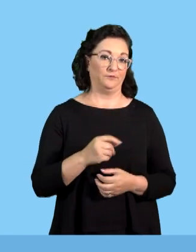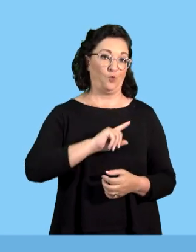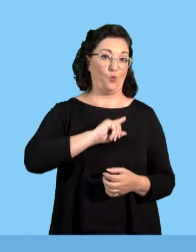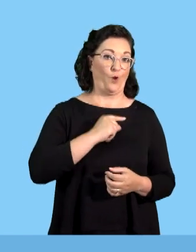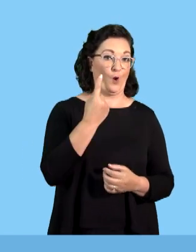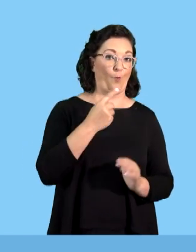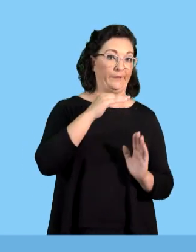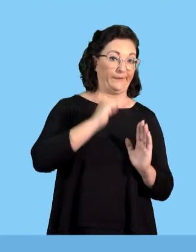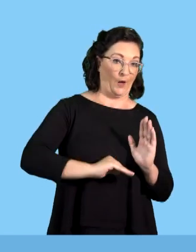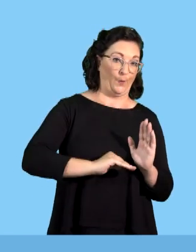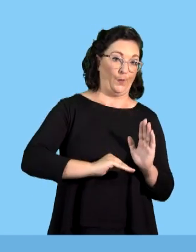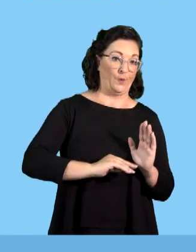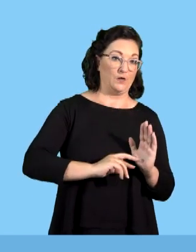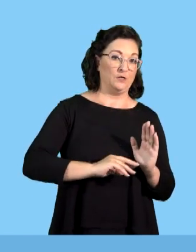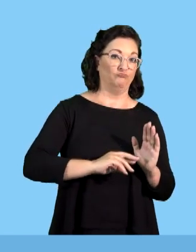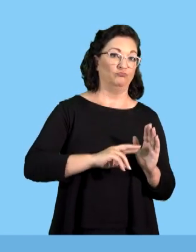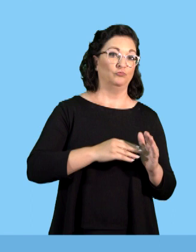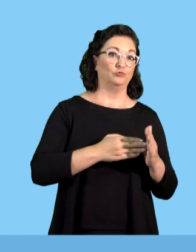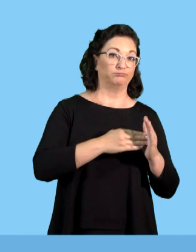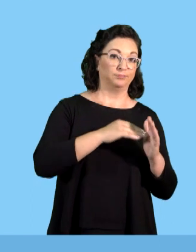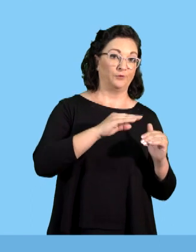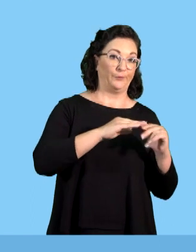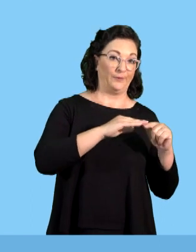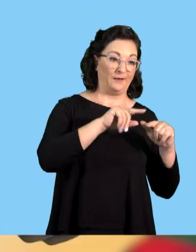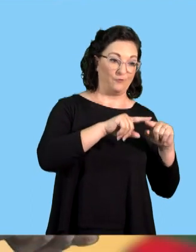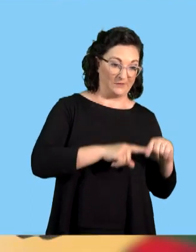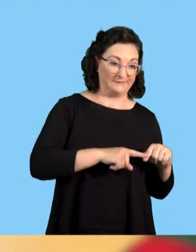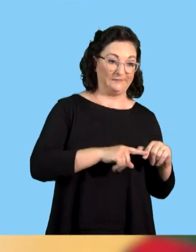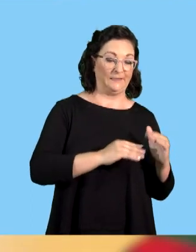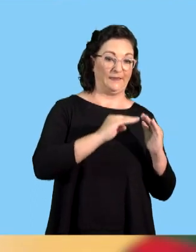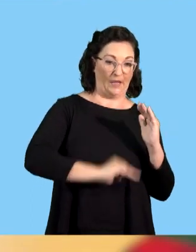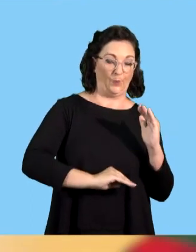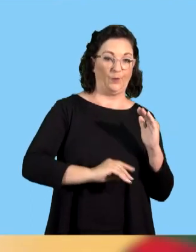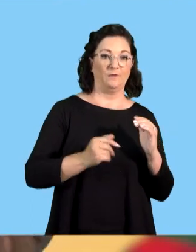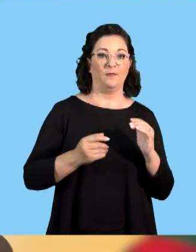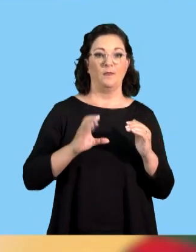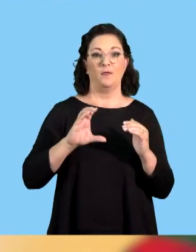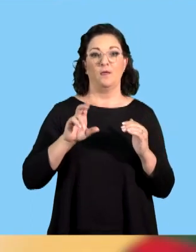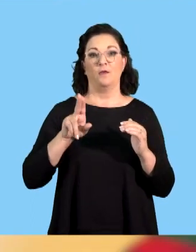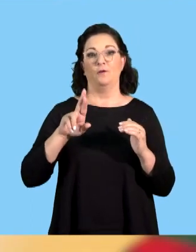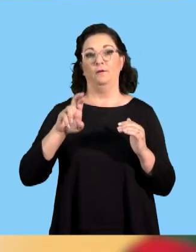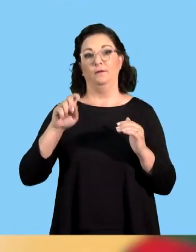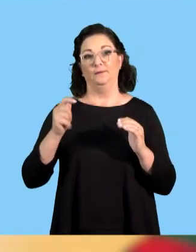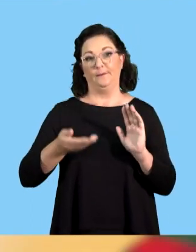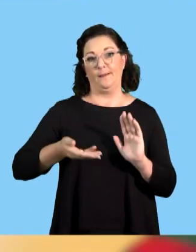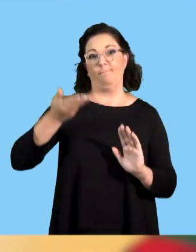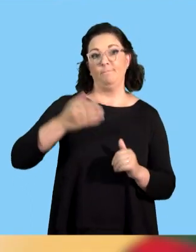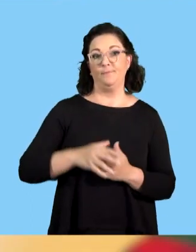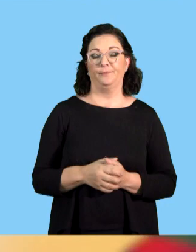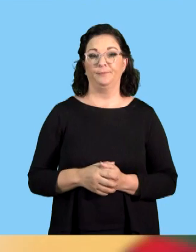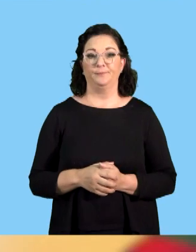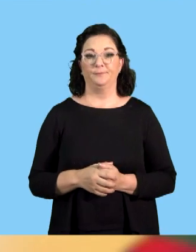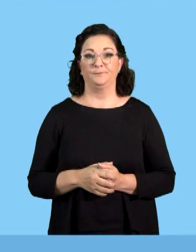particular relationship that when one goes down, when a resistance goes down, the current needs to go up. So fuses contain a